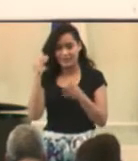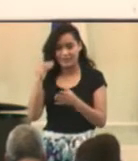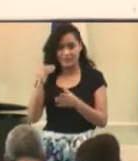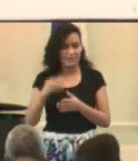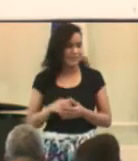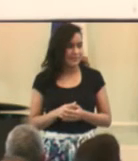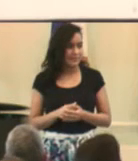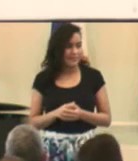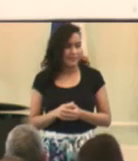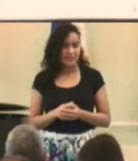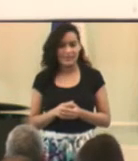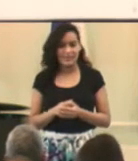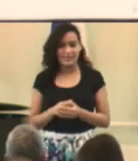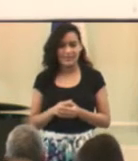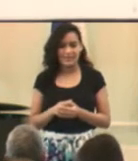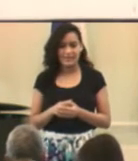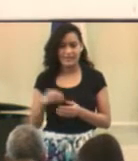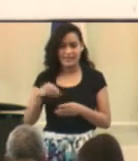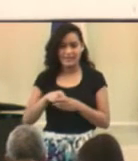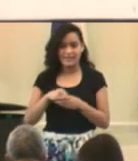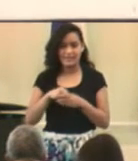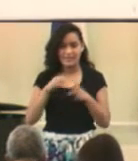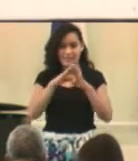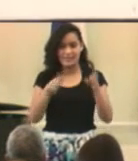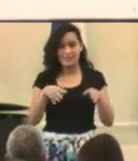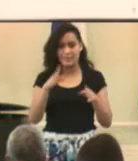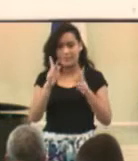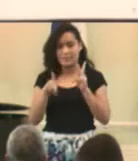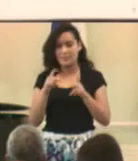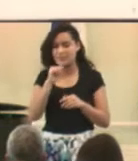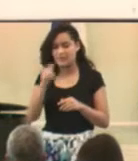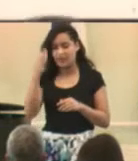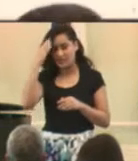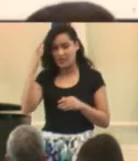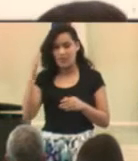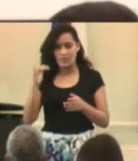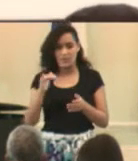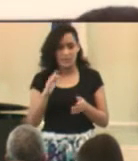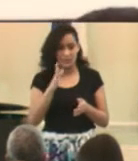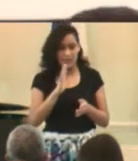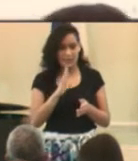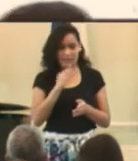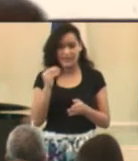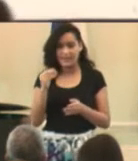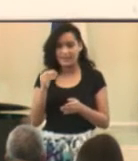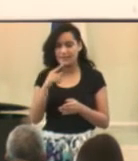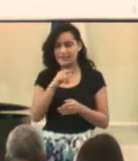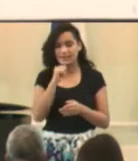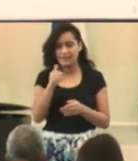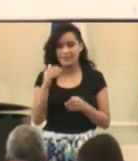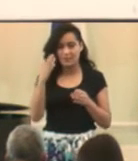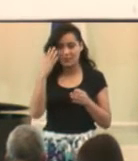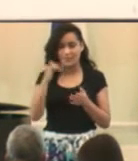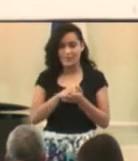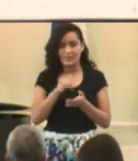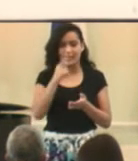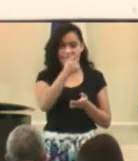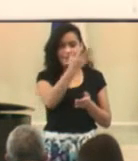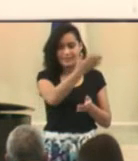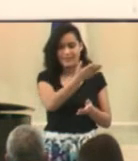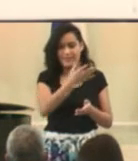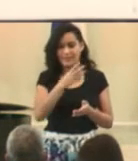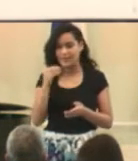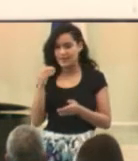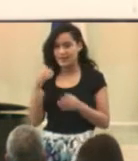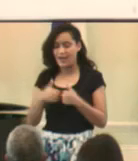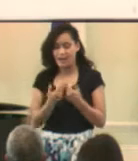the people do not know God and who Jesus is and how special he is. Unfortunately, they just